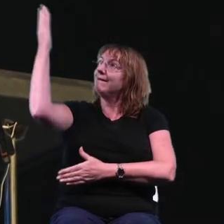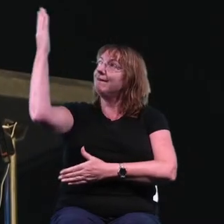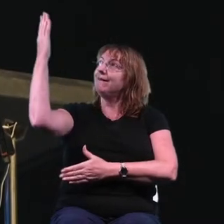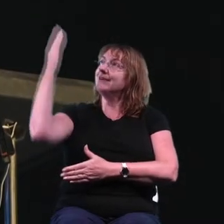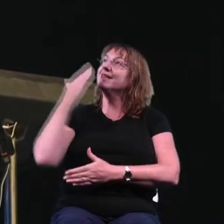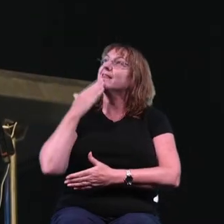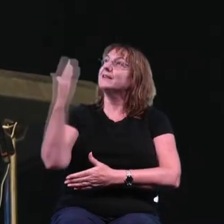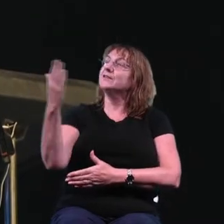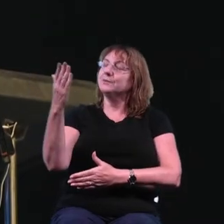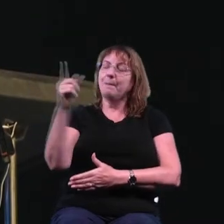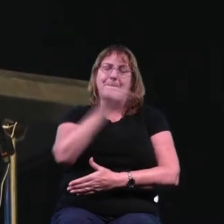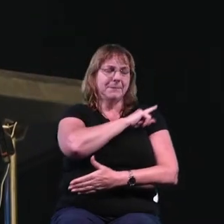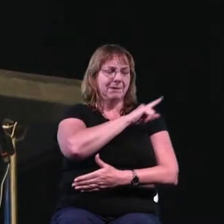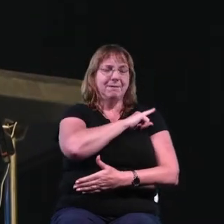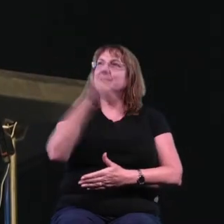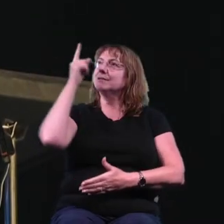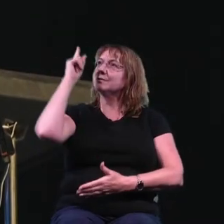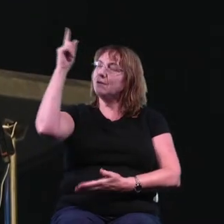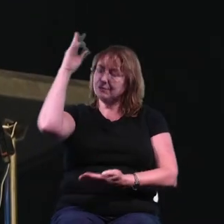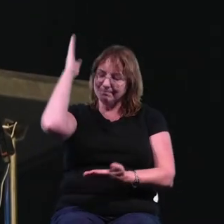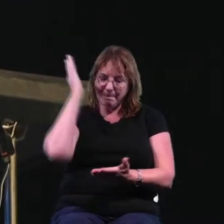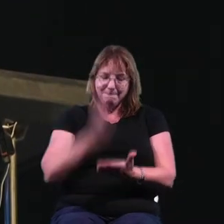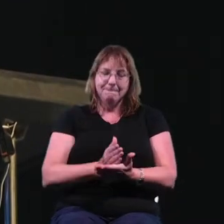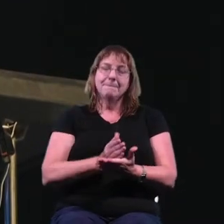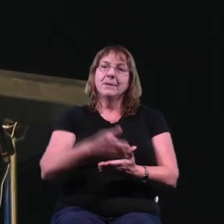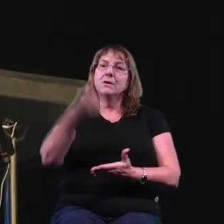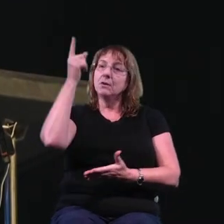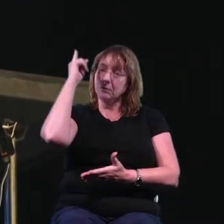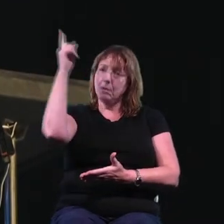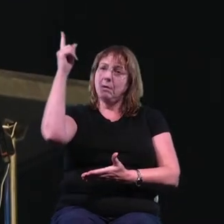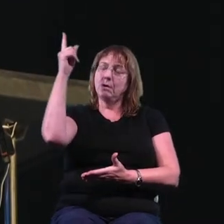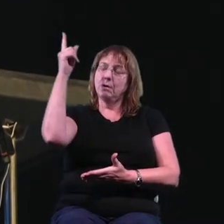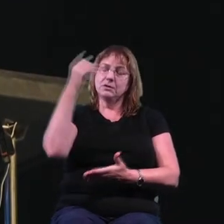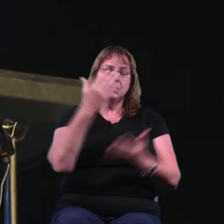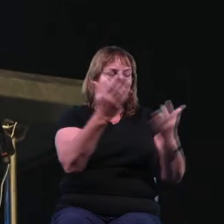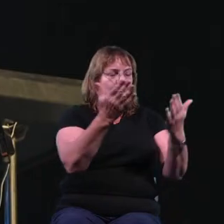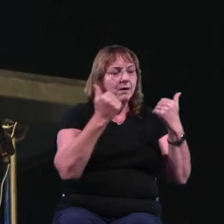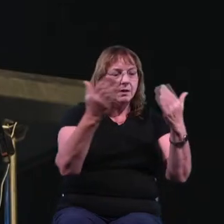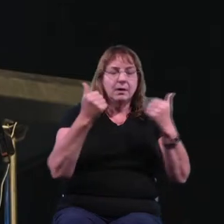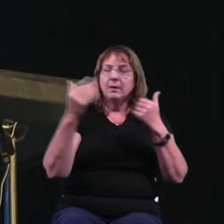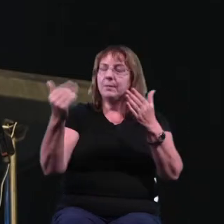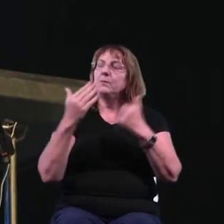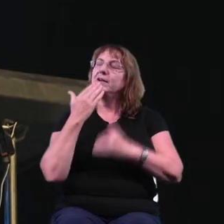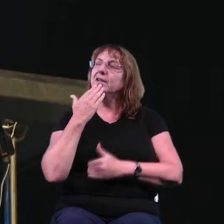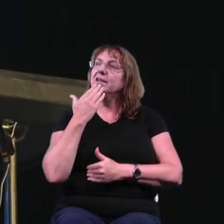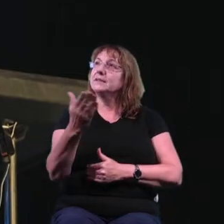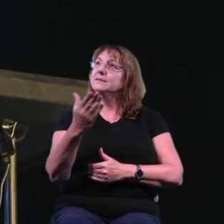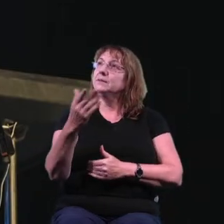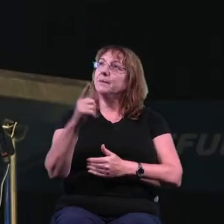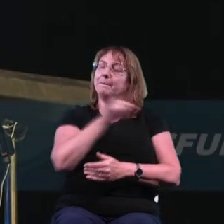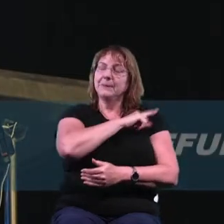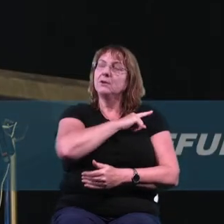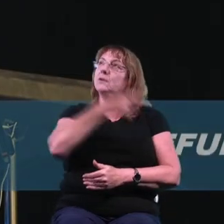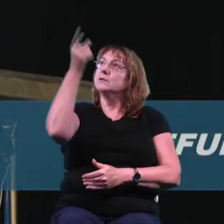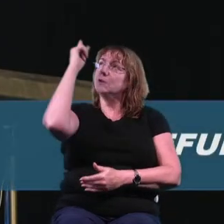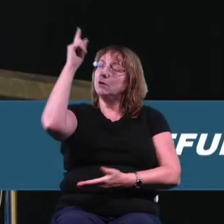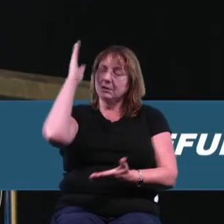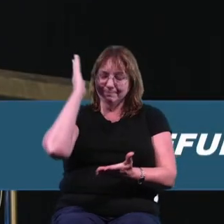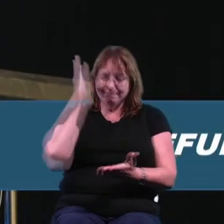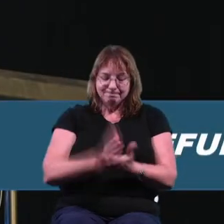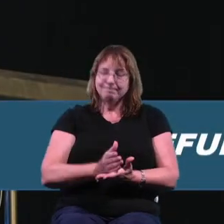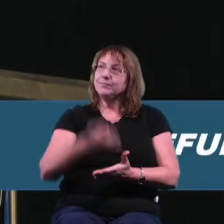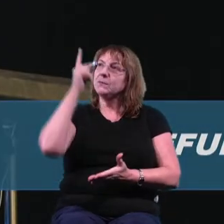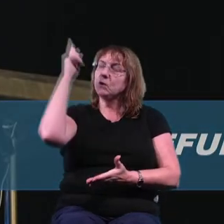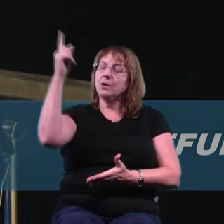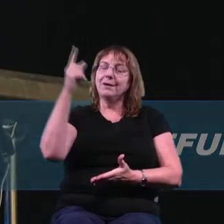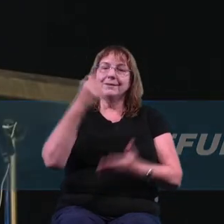is God. Come with thanksgiving because God is God. Look at verse 1 again. Come, let us